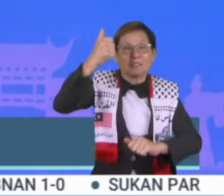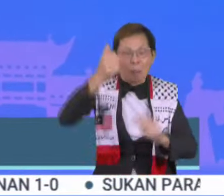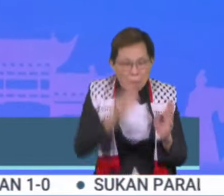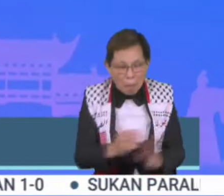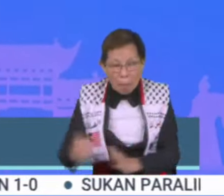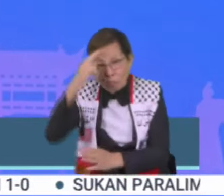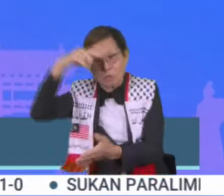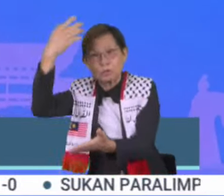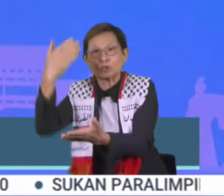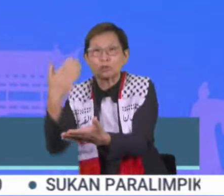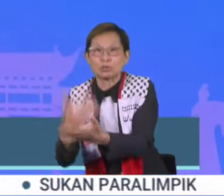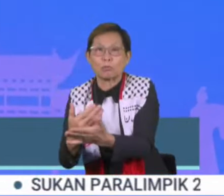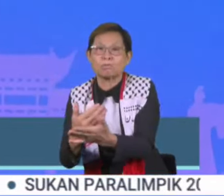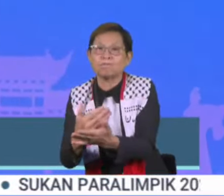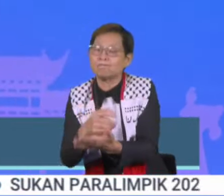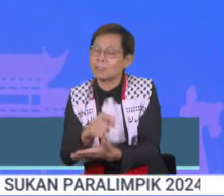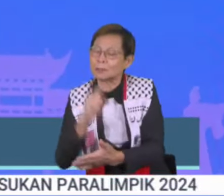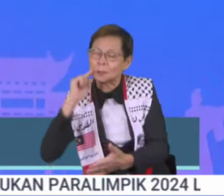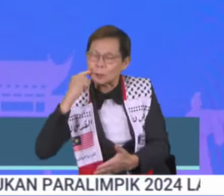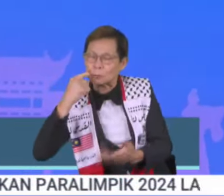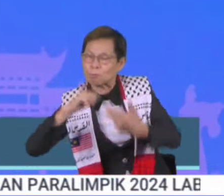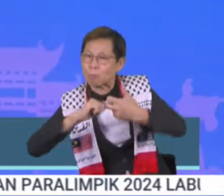for combating this serious issue.